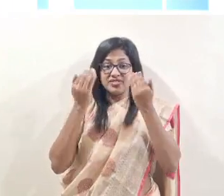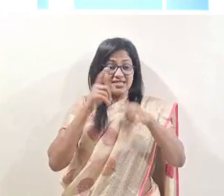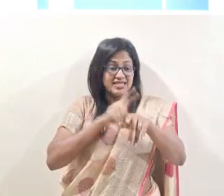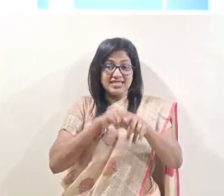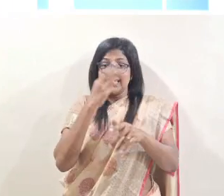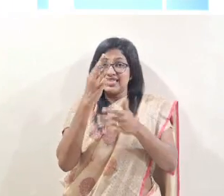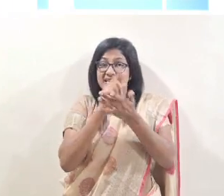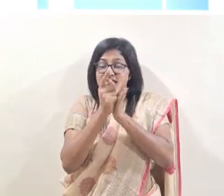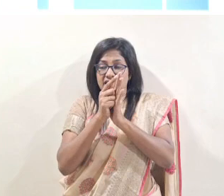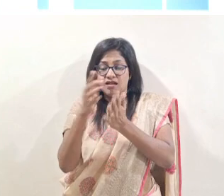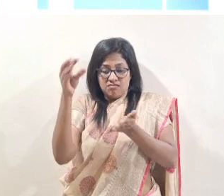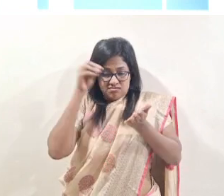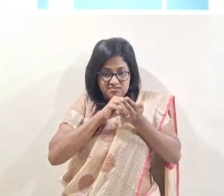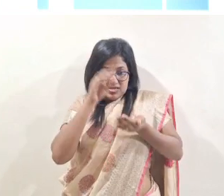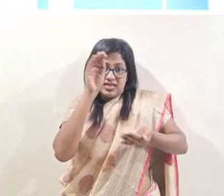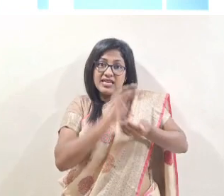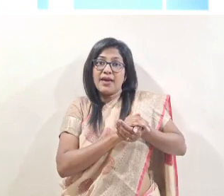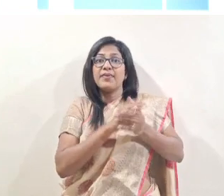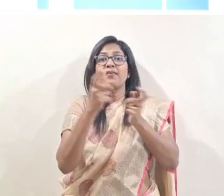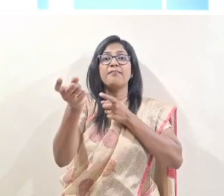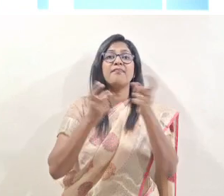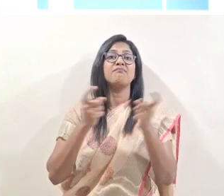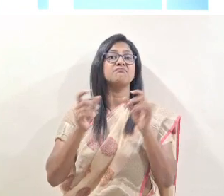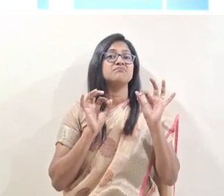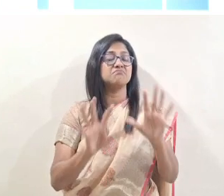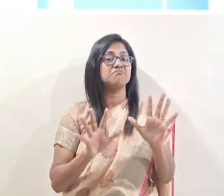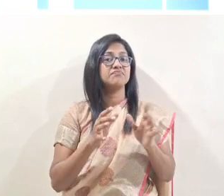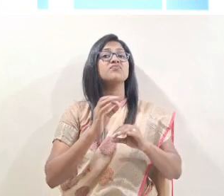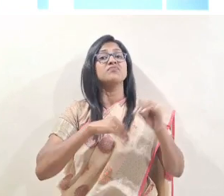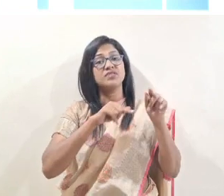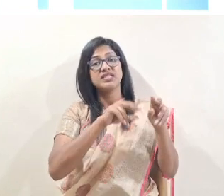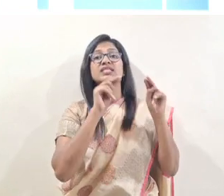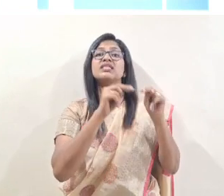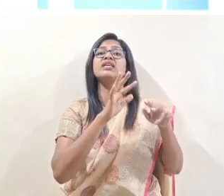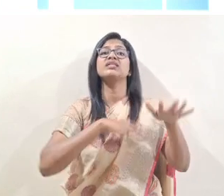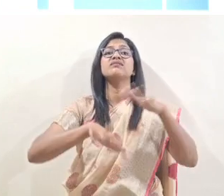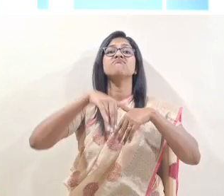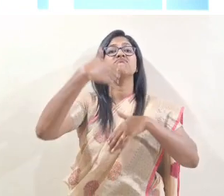So these are the operators' requirement would come.